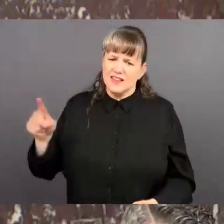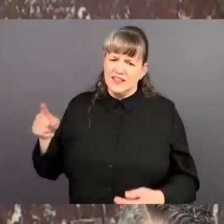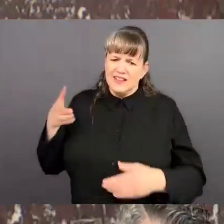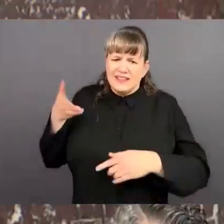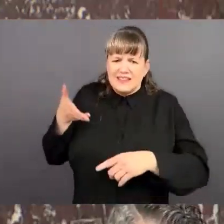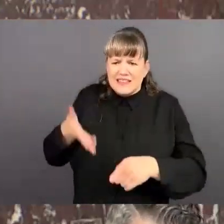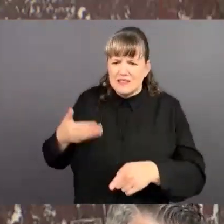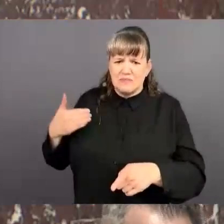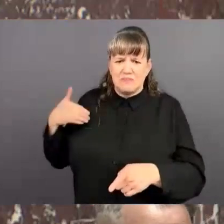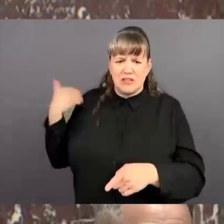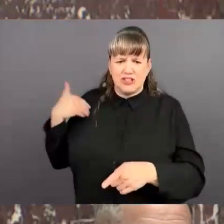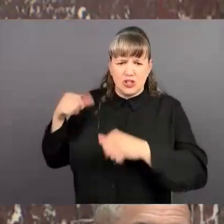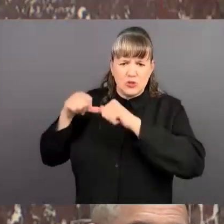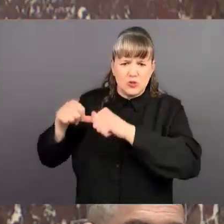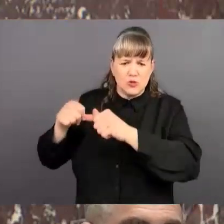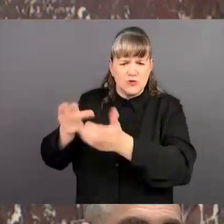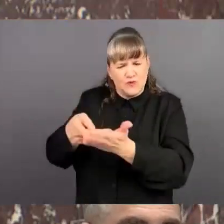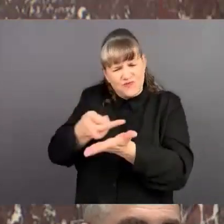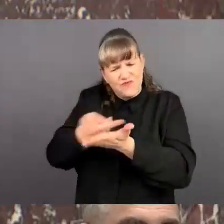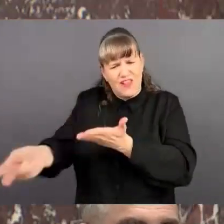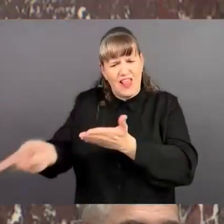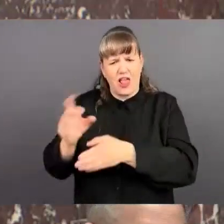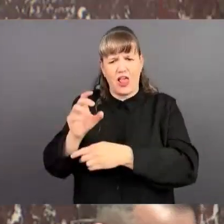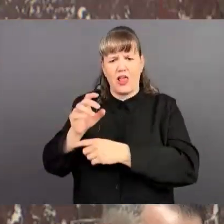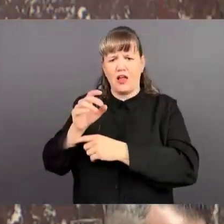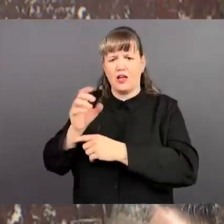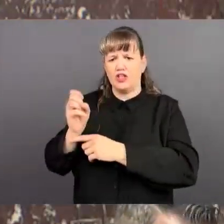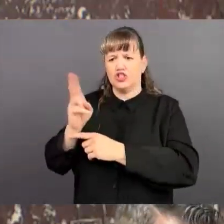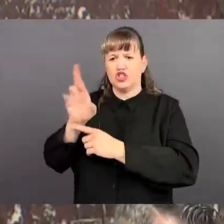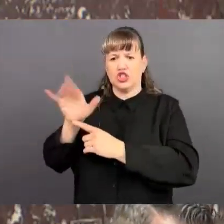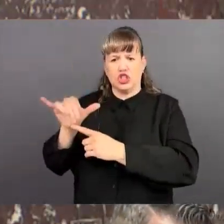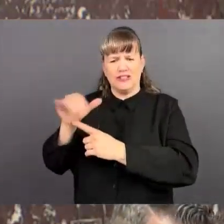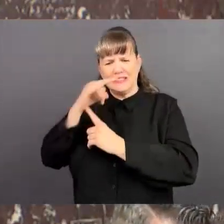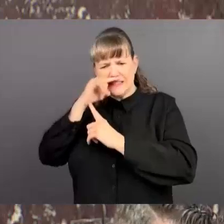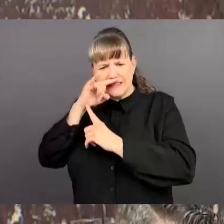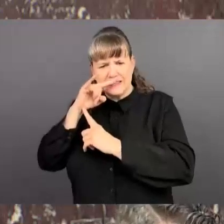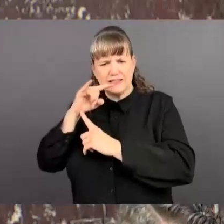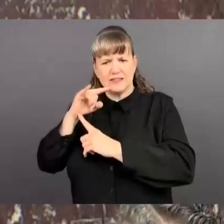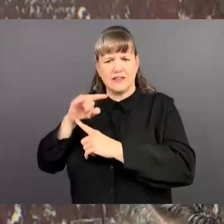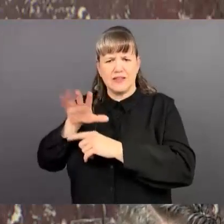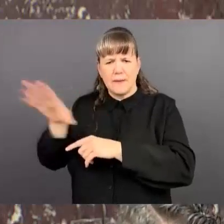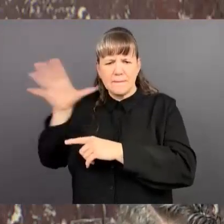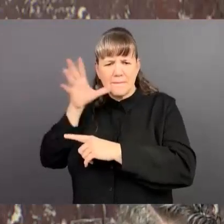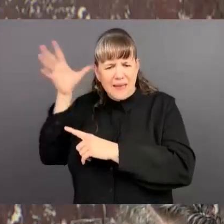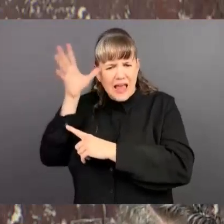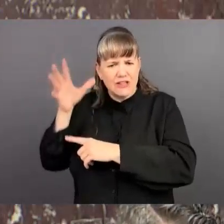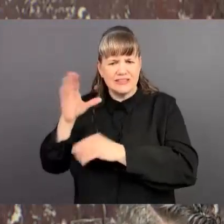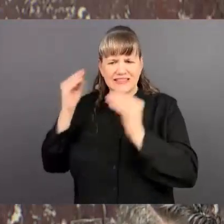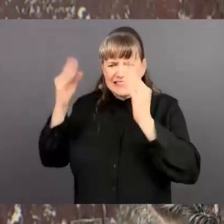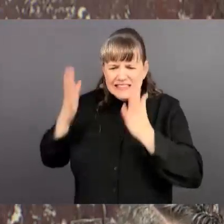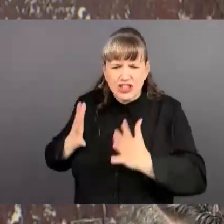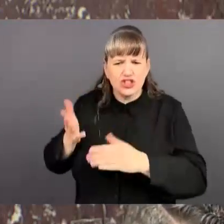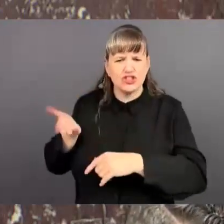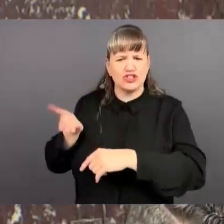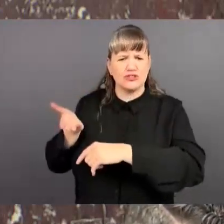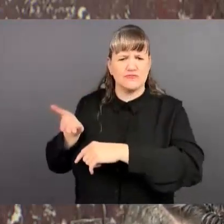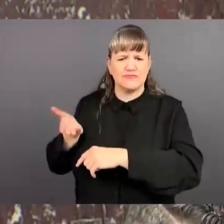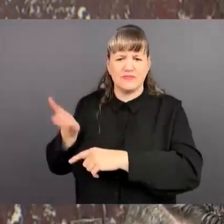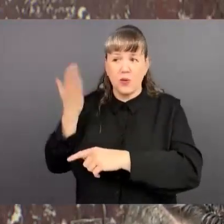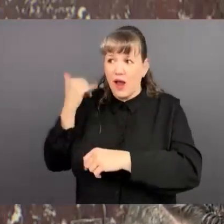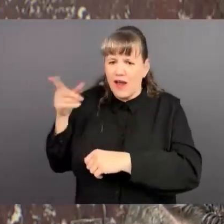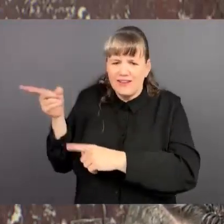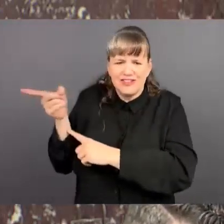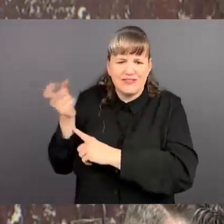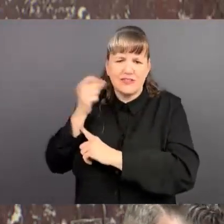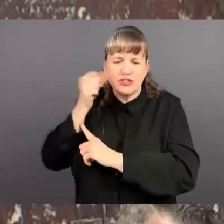in Surrey, the parents in Surrey, the teachers in Surrey, because she just doesn't understand that she needs to properly